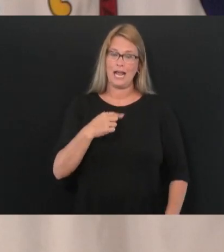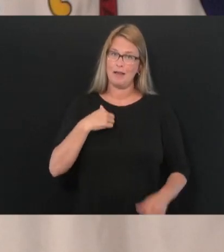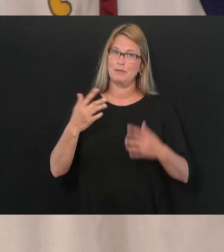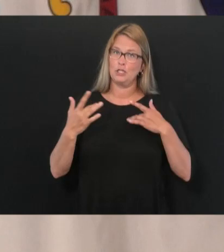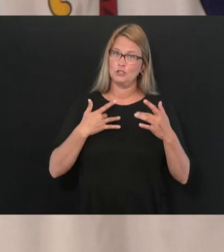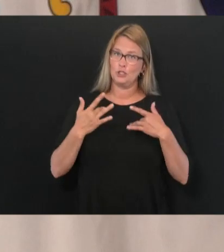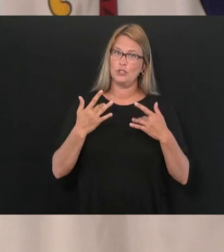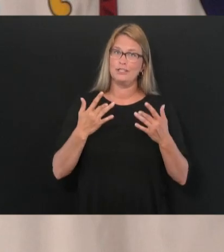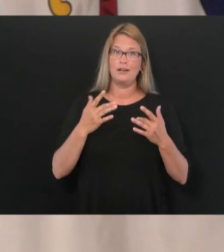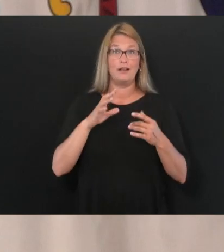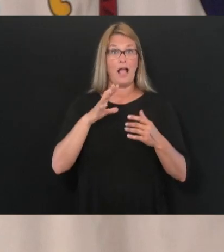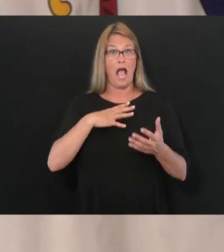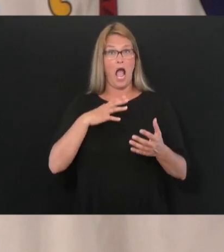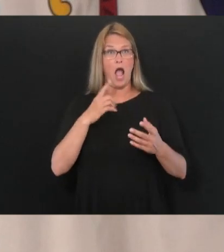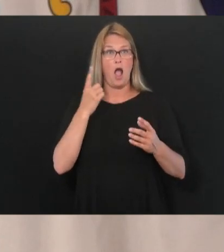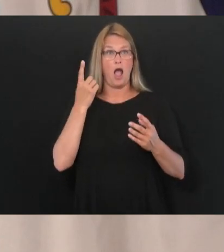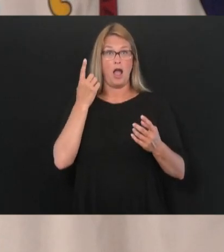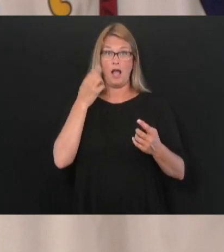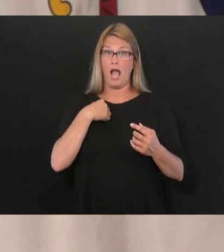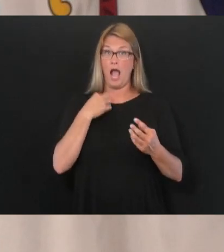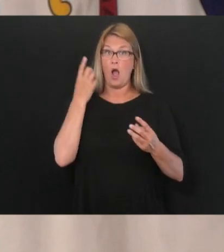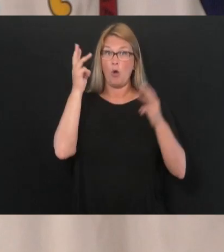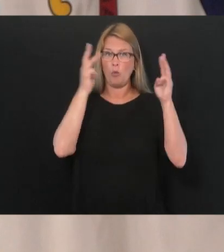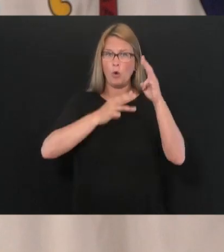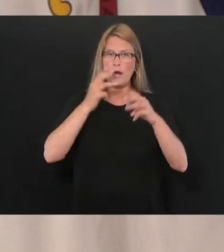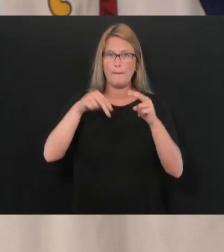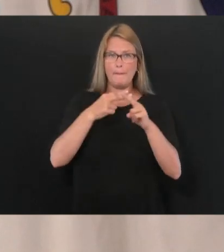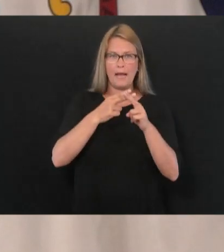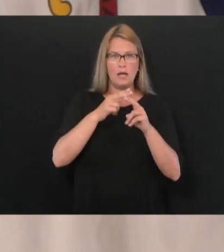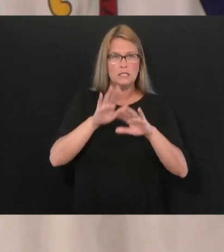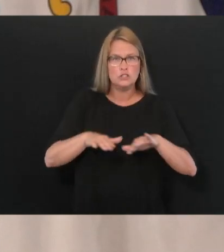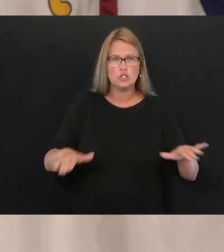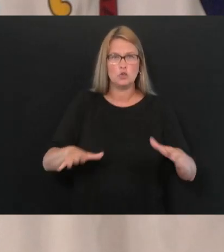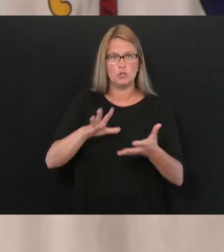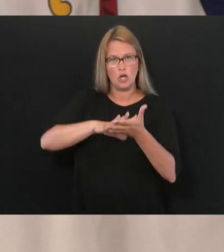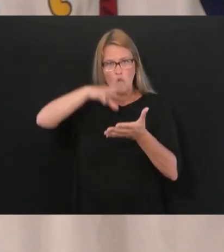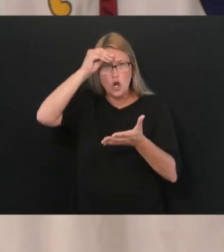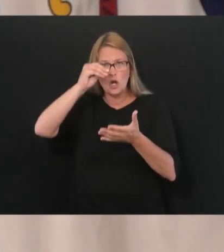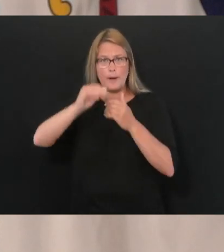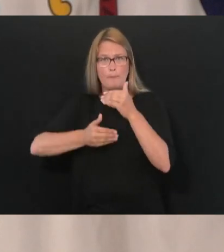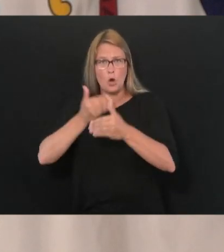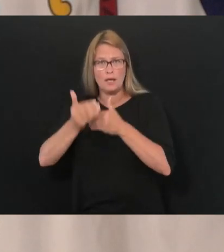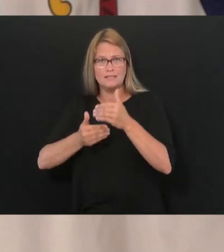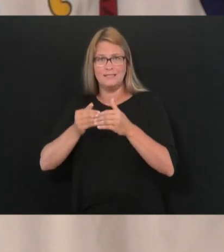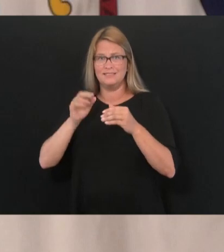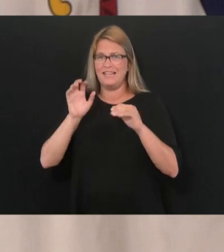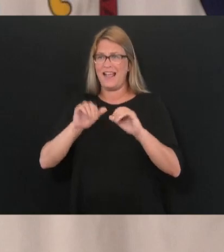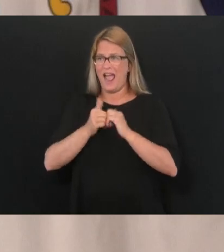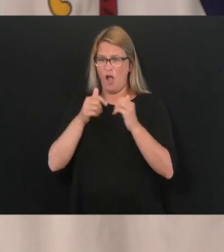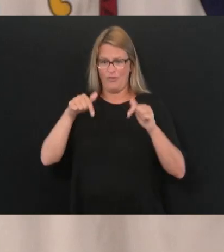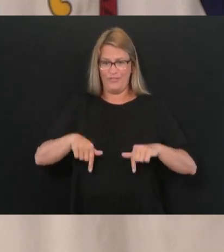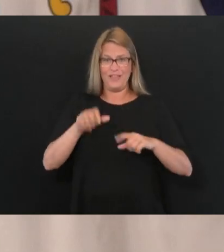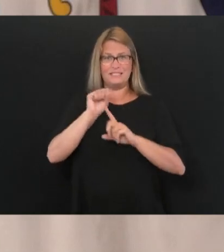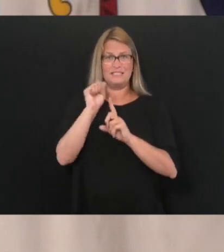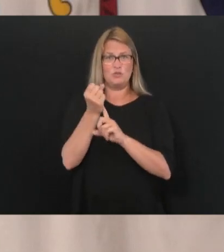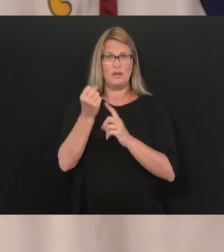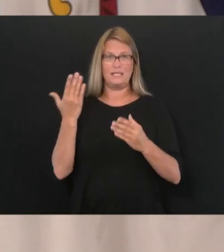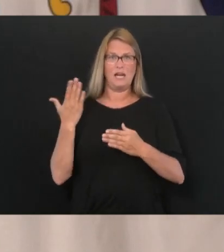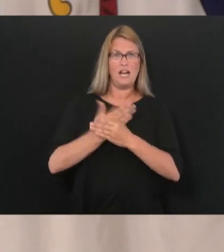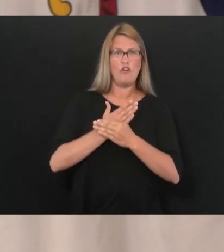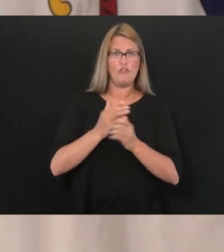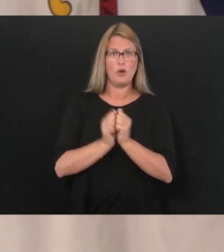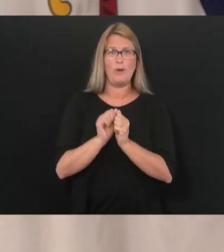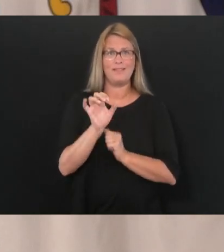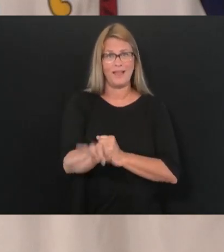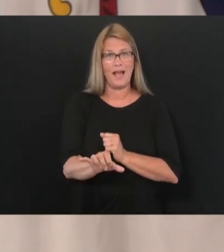the kids' learning process and how disrupted this whole thing has been. And we are working